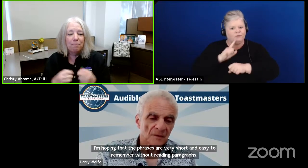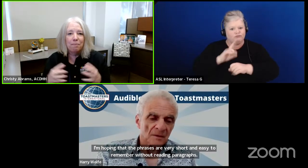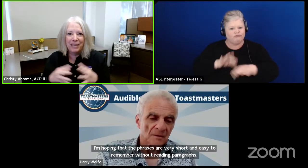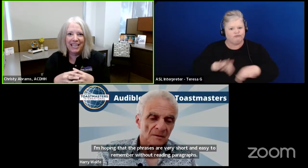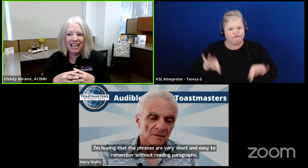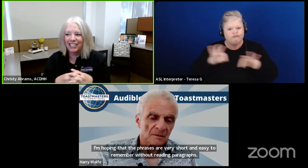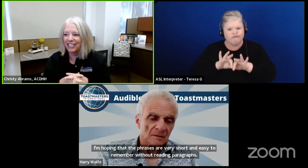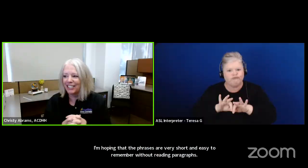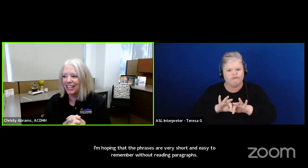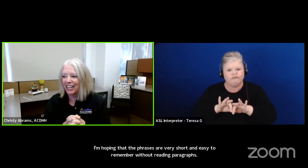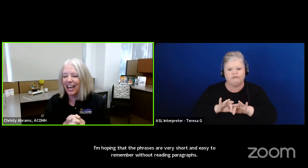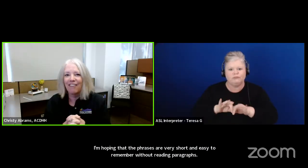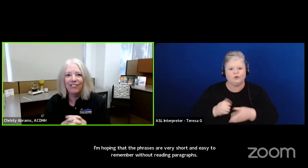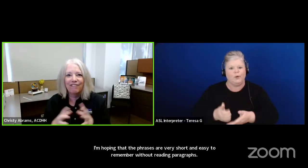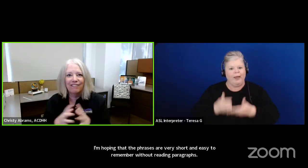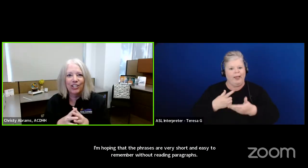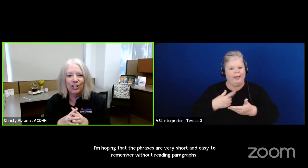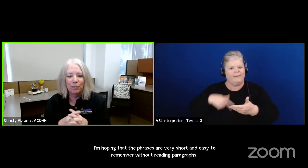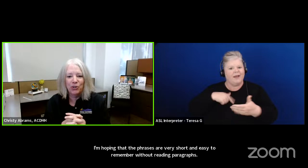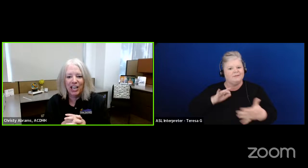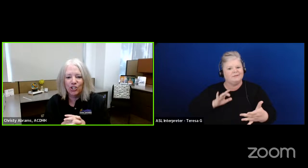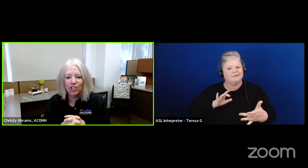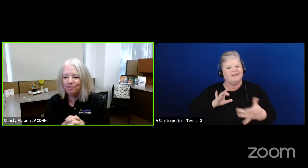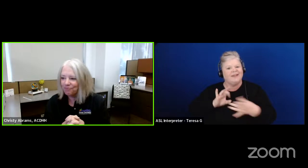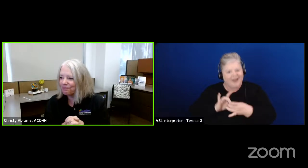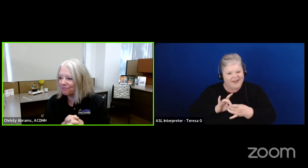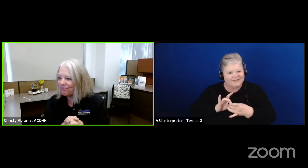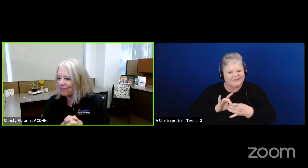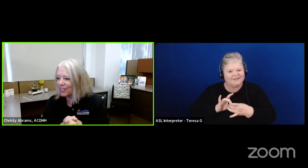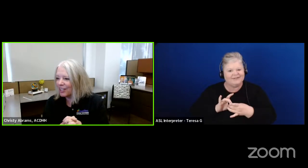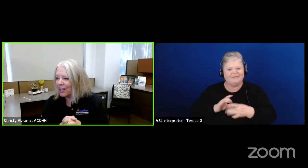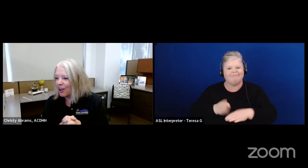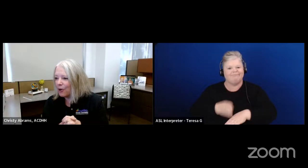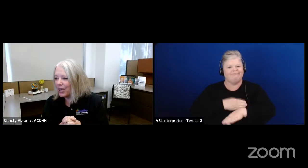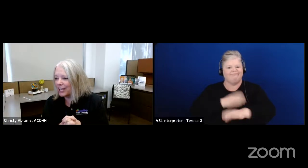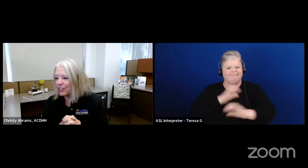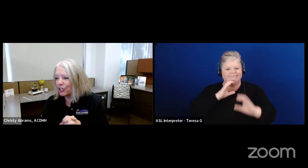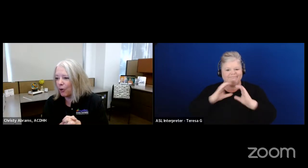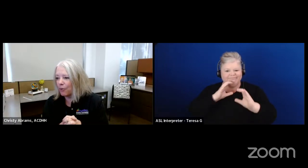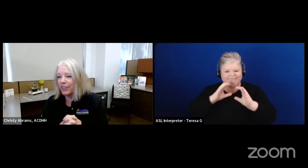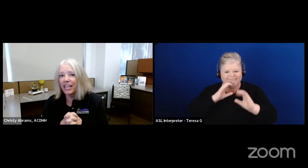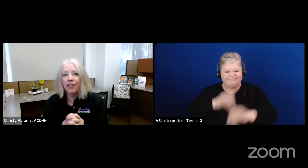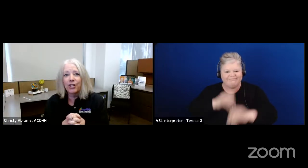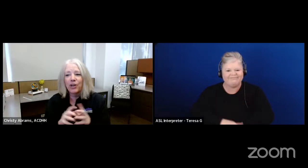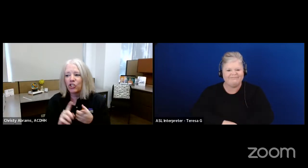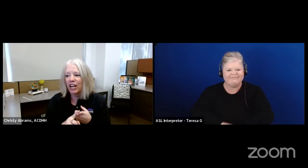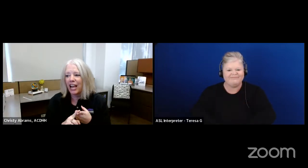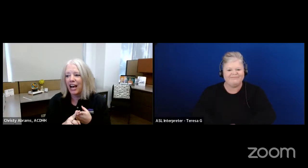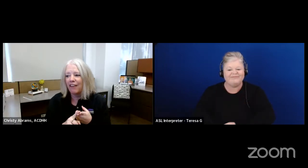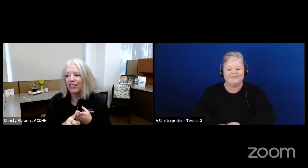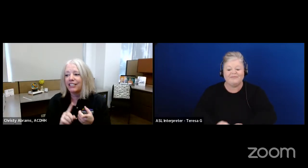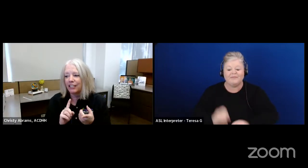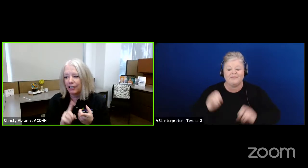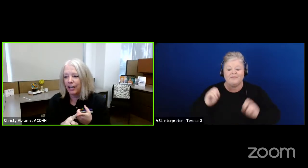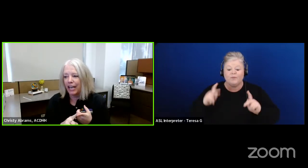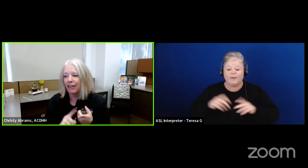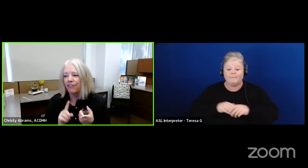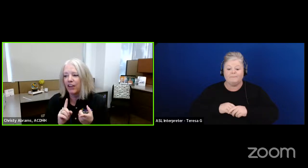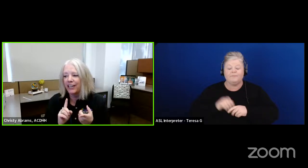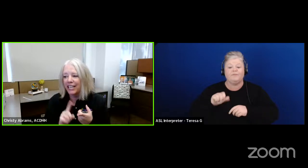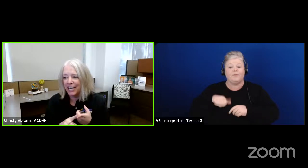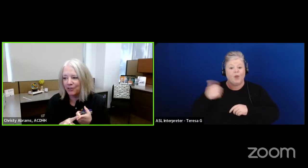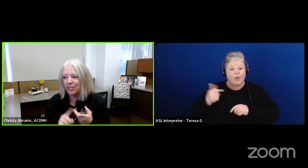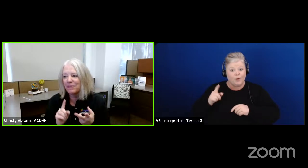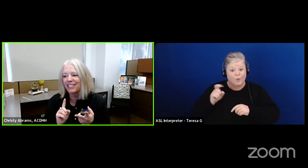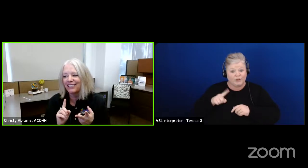to be connected and have good communication. Okay, so the other question I have is,